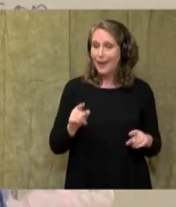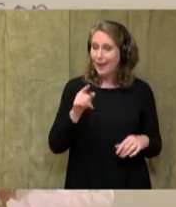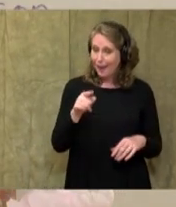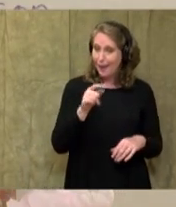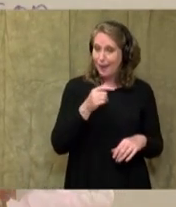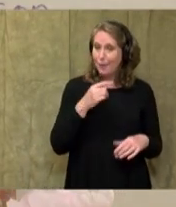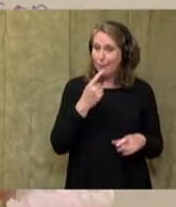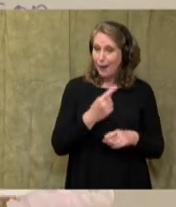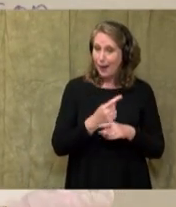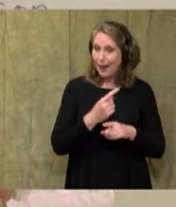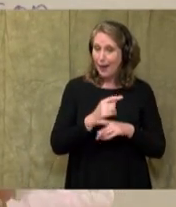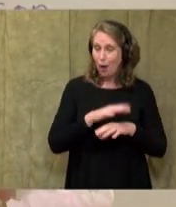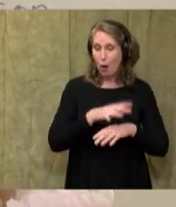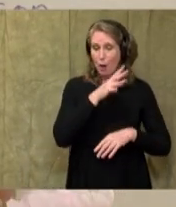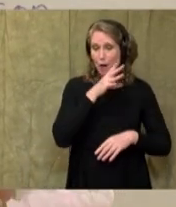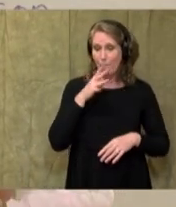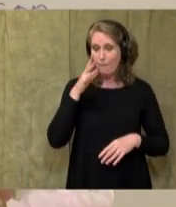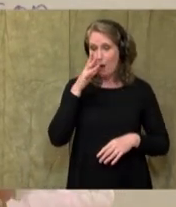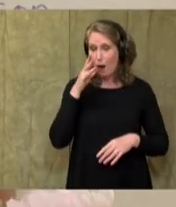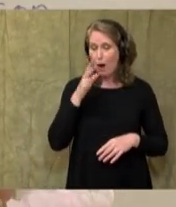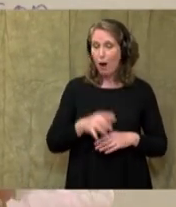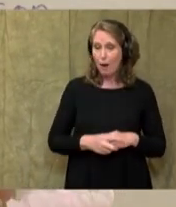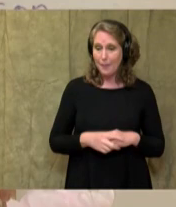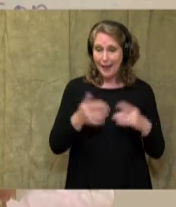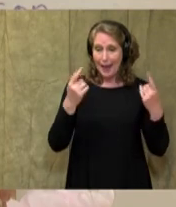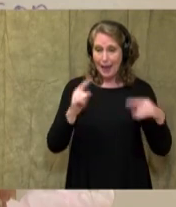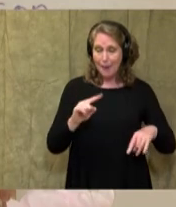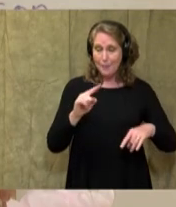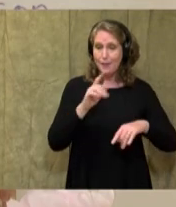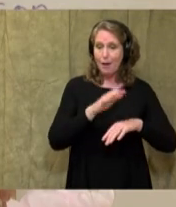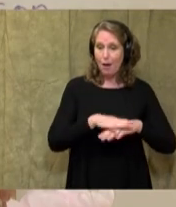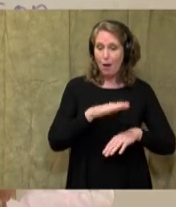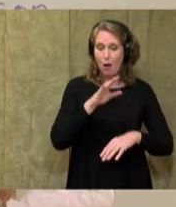That's right, on a farm, right? It took place